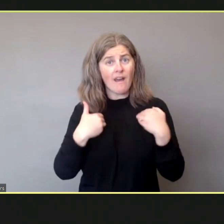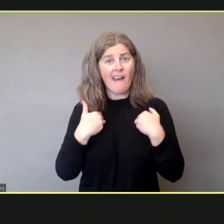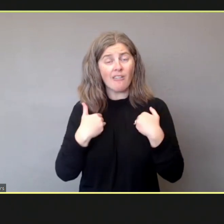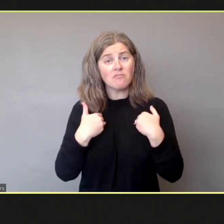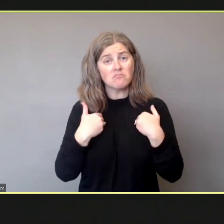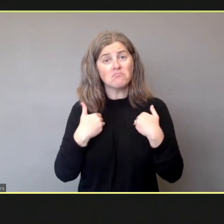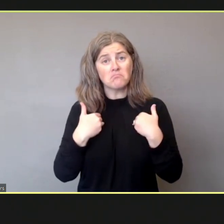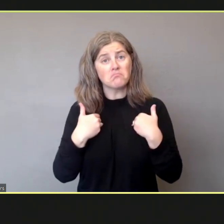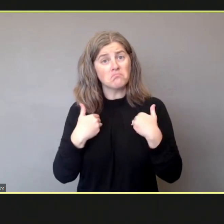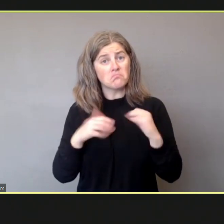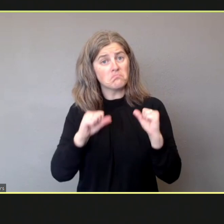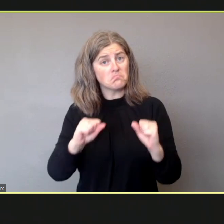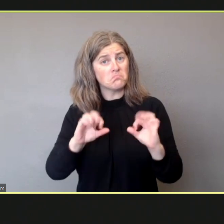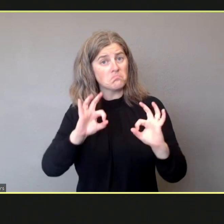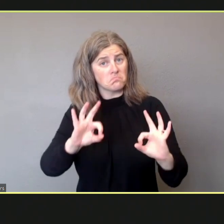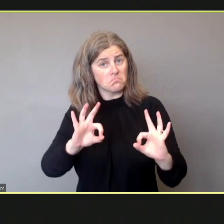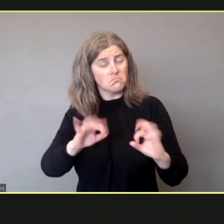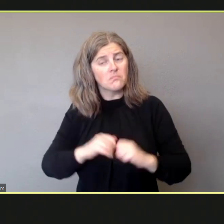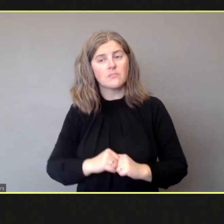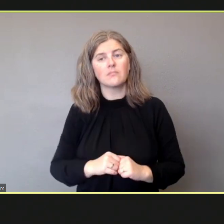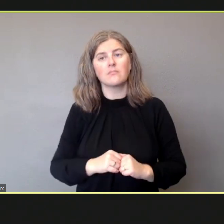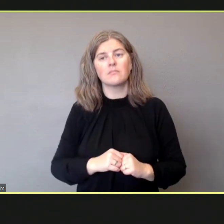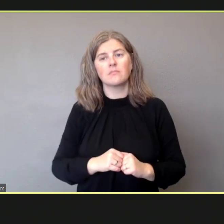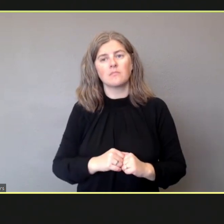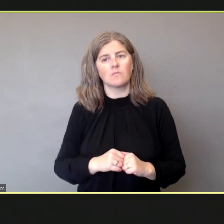are so good that